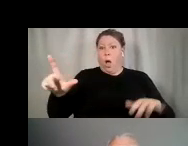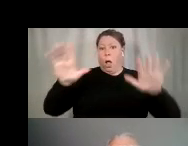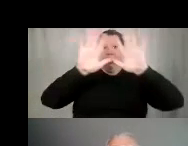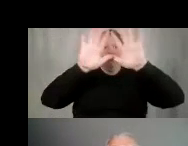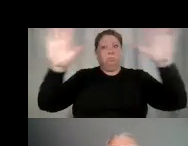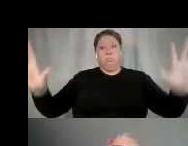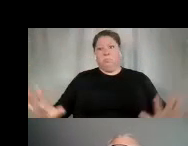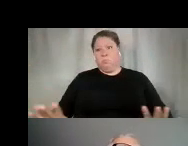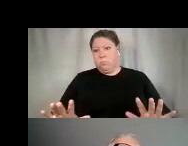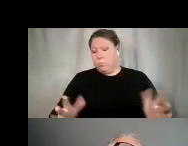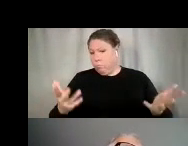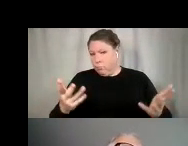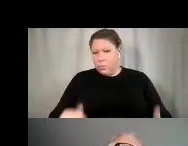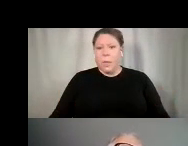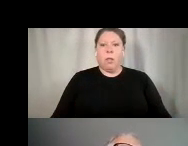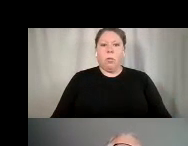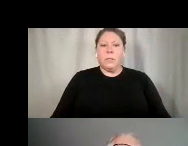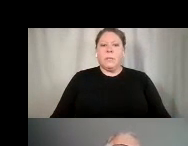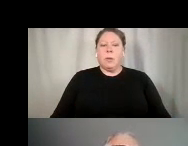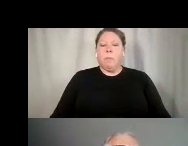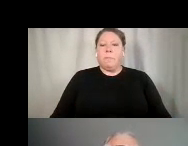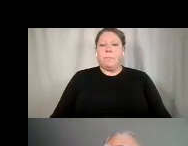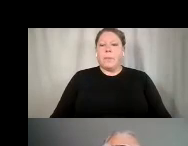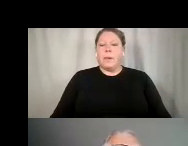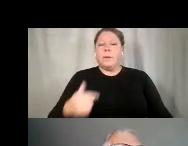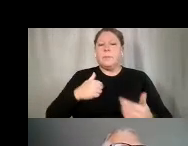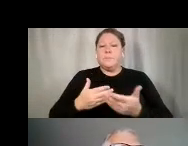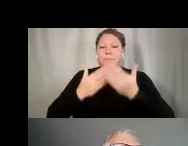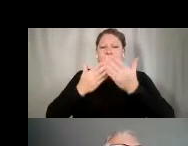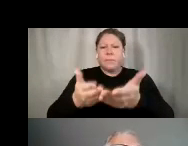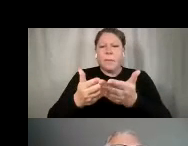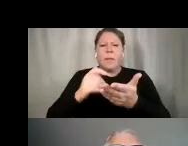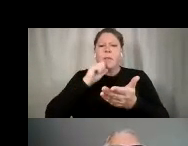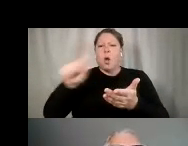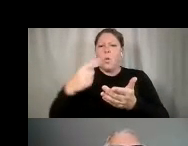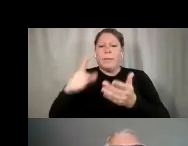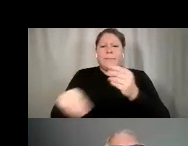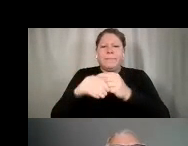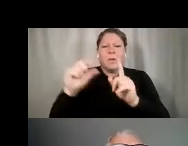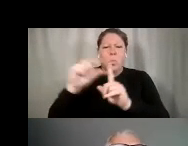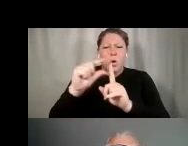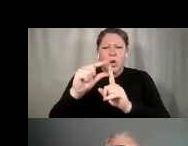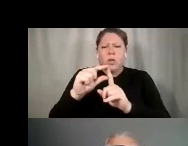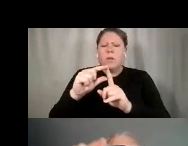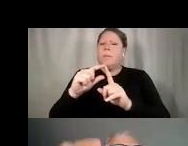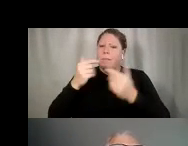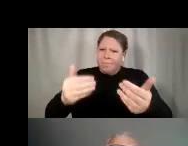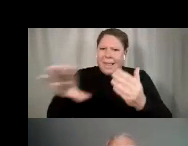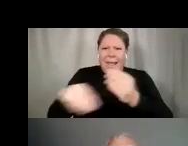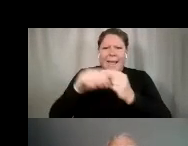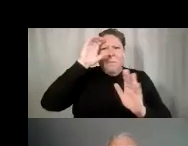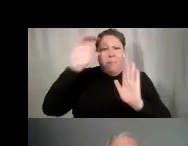everybody's putting up. What I would suggest is not just putting on words, but adding pictures and diagrams and